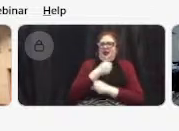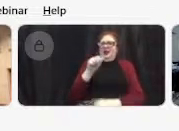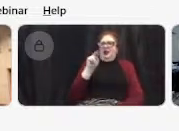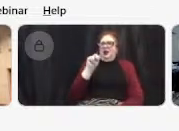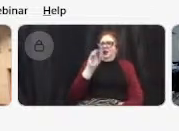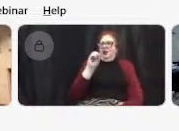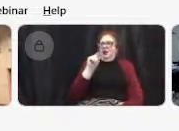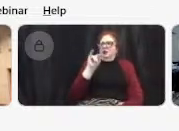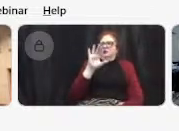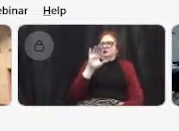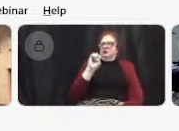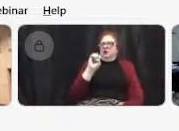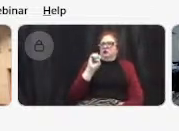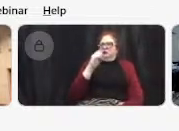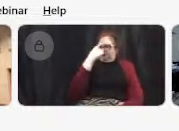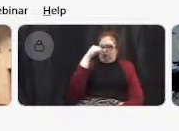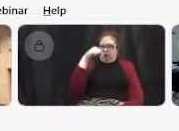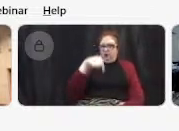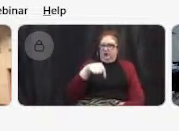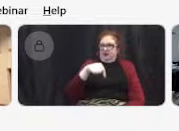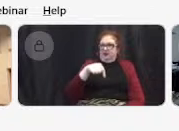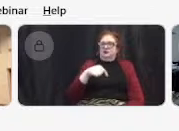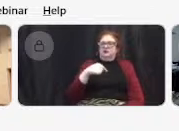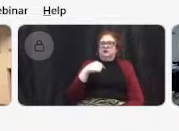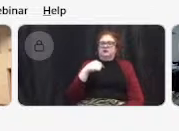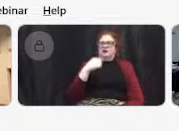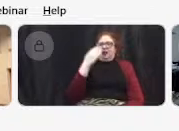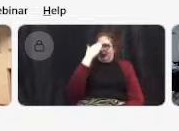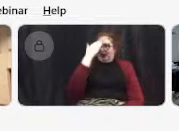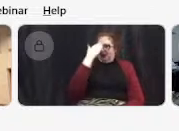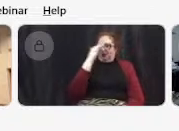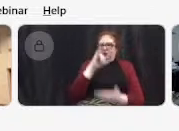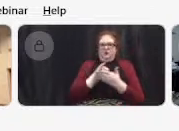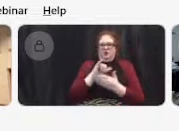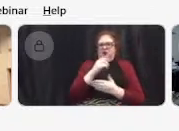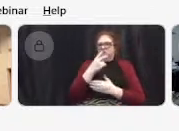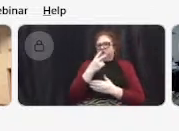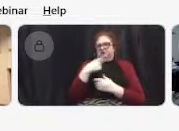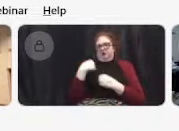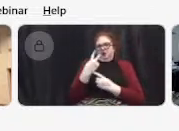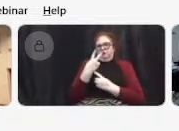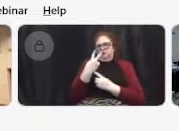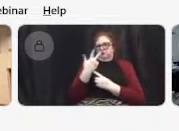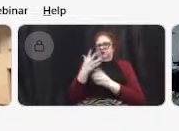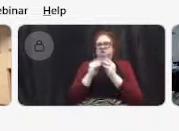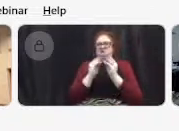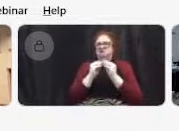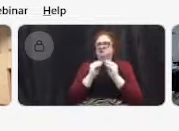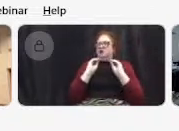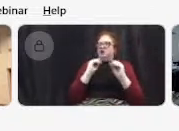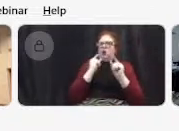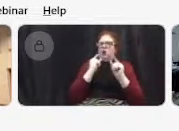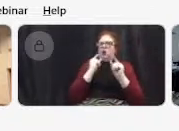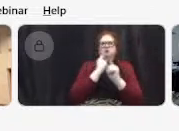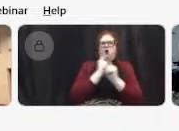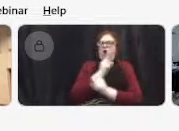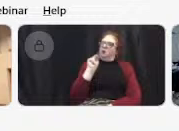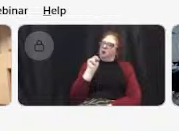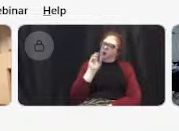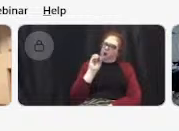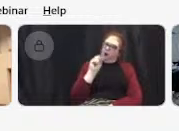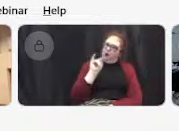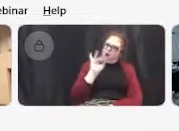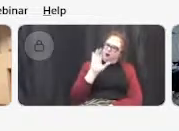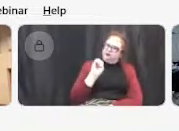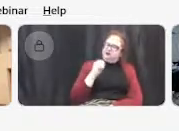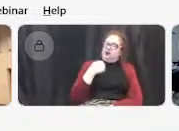look at the last 2 or 3 meetings, a proper notice has never been sent out, and we did not receive notice. I did not think this was going to